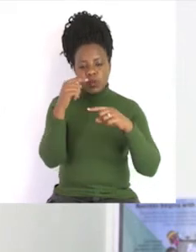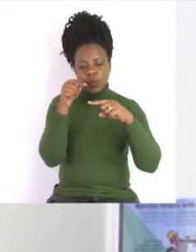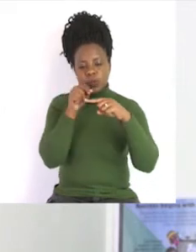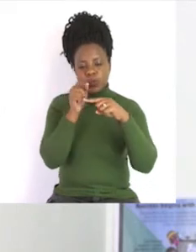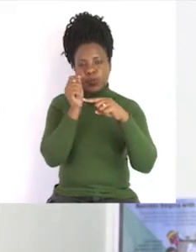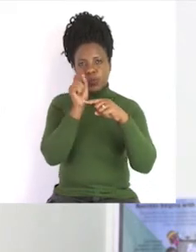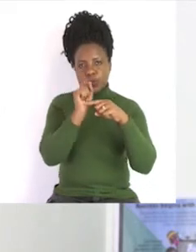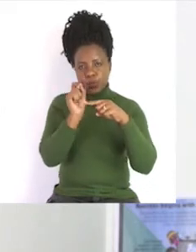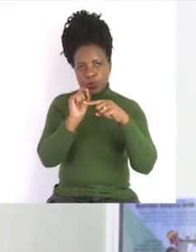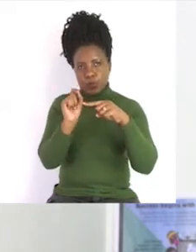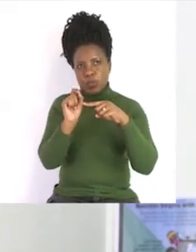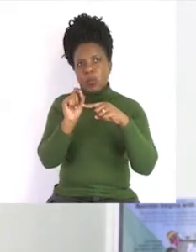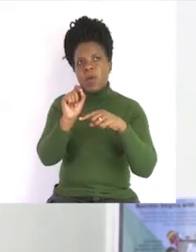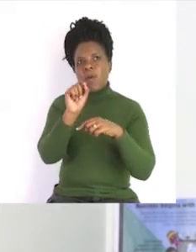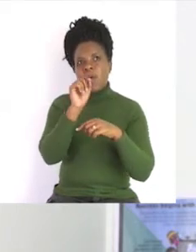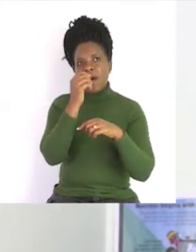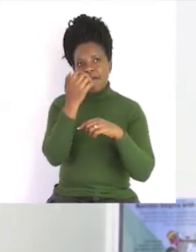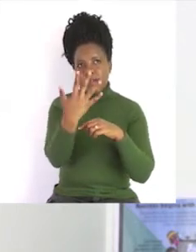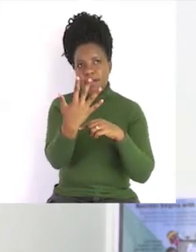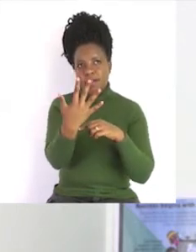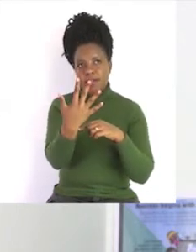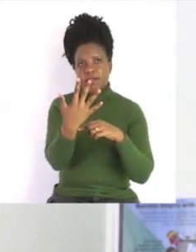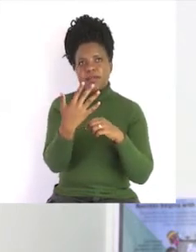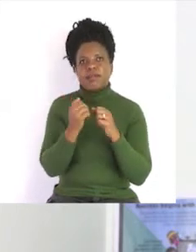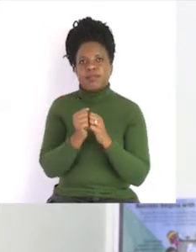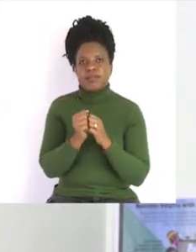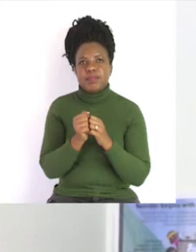this 5 is what we will write here.